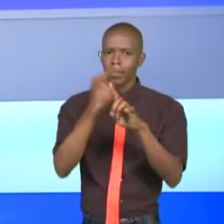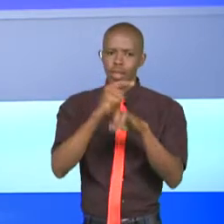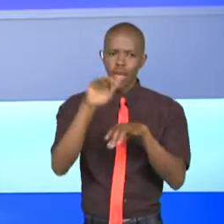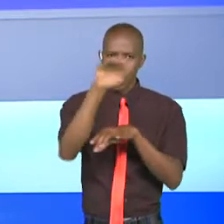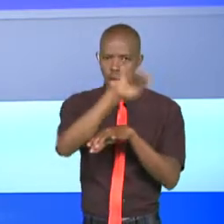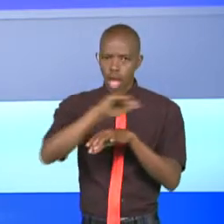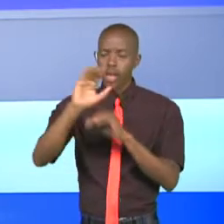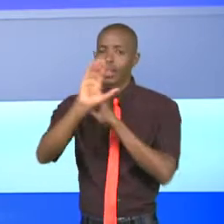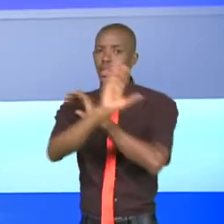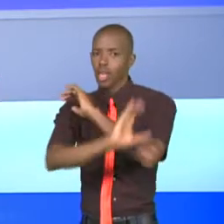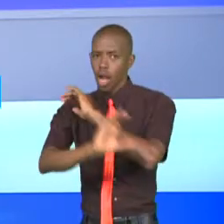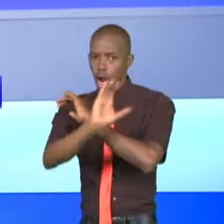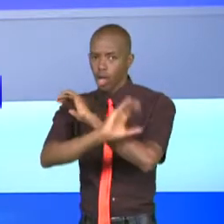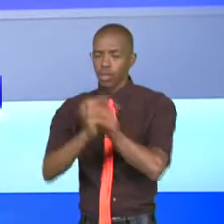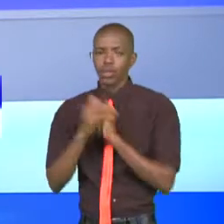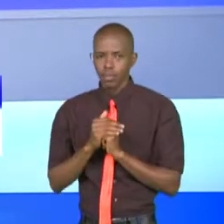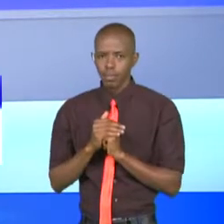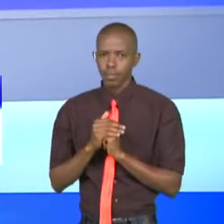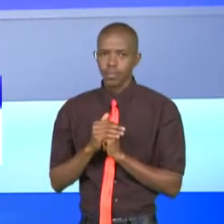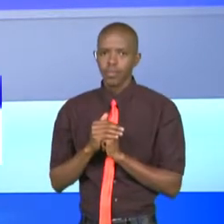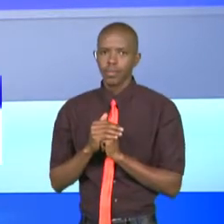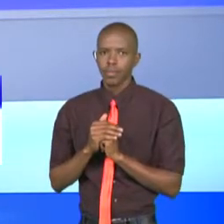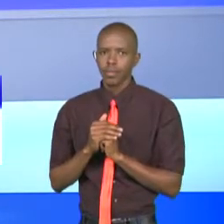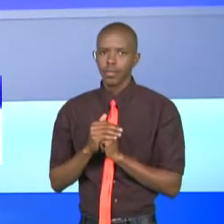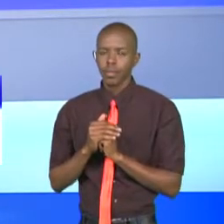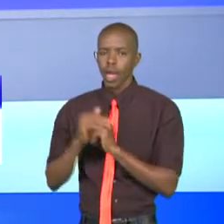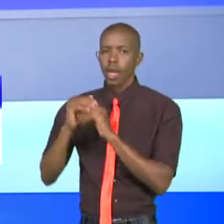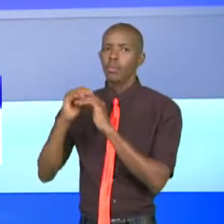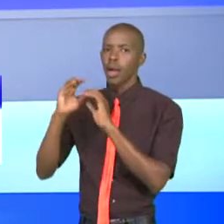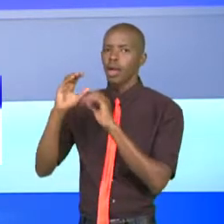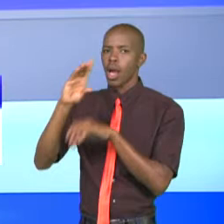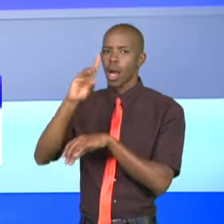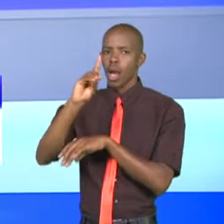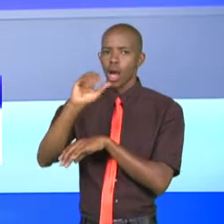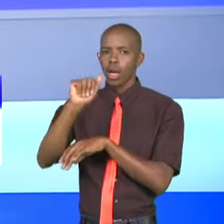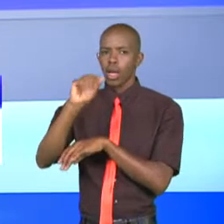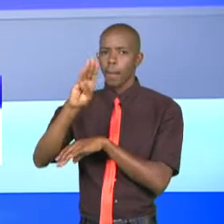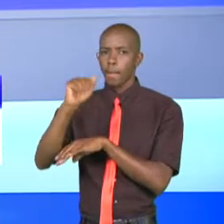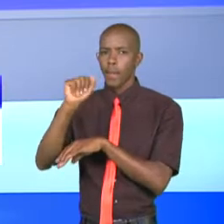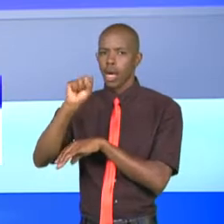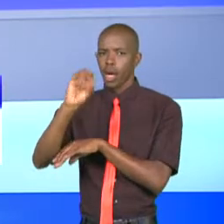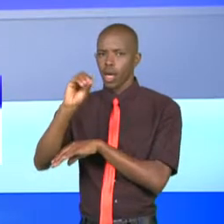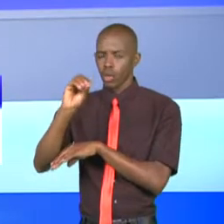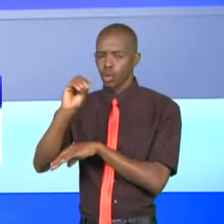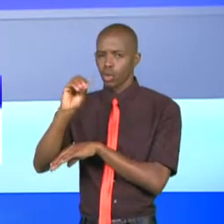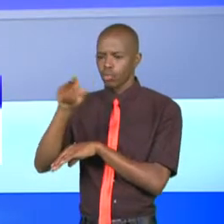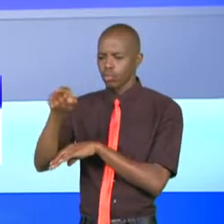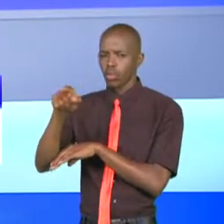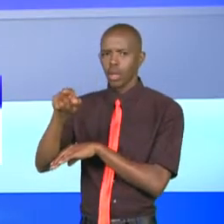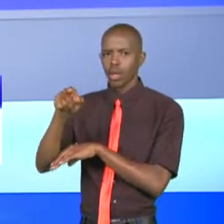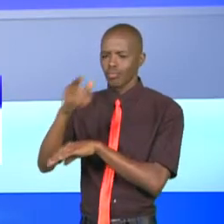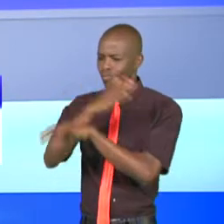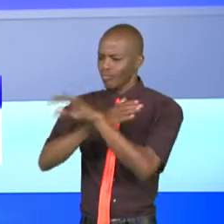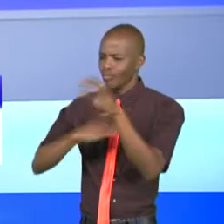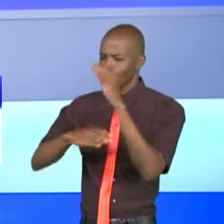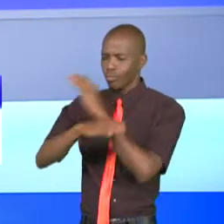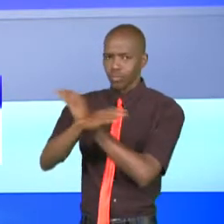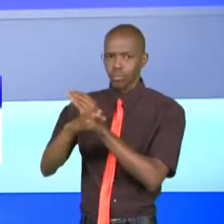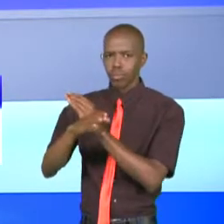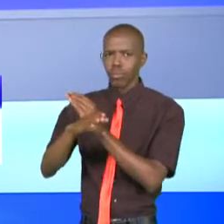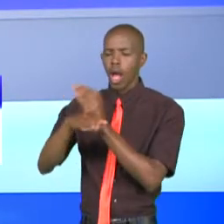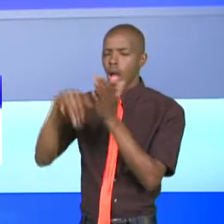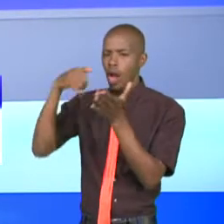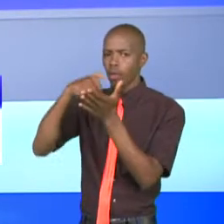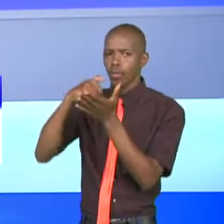around the country. In Dabaso ward in Kilifi County, Emmanuel Changawe, who lost his seat, was brutally injured by goons he alleges